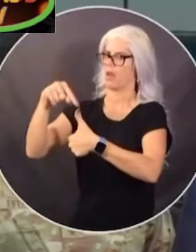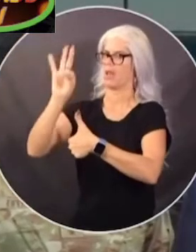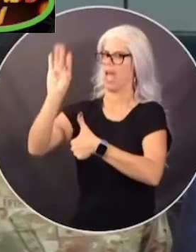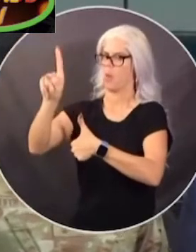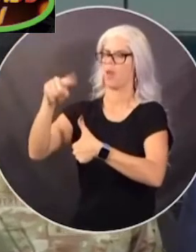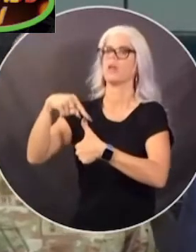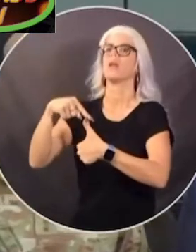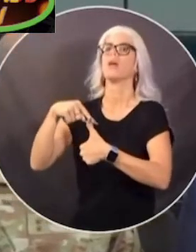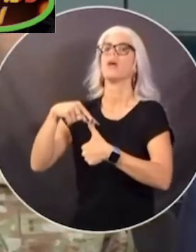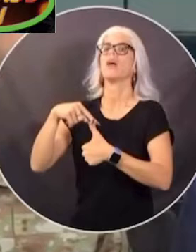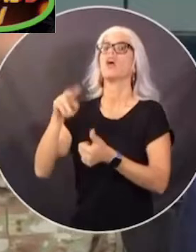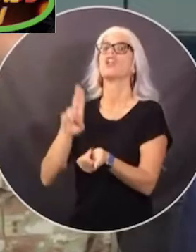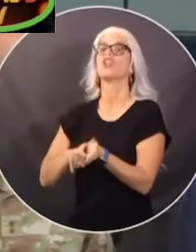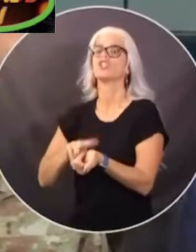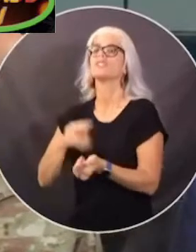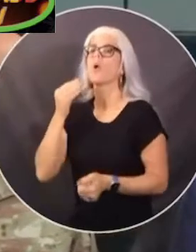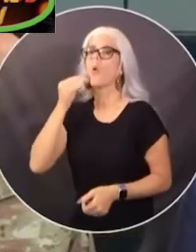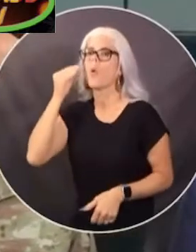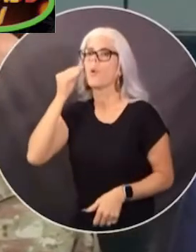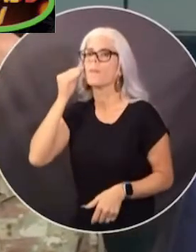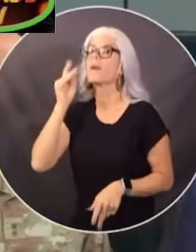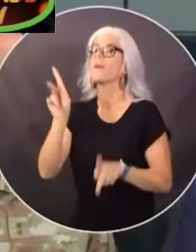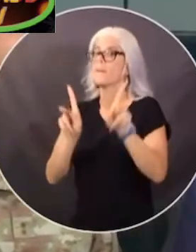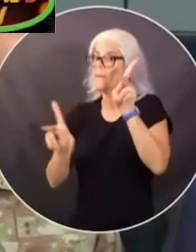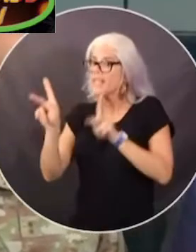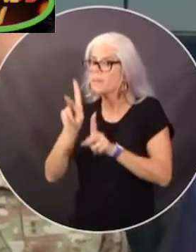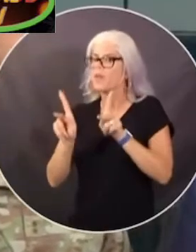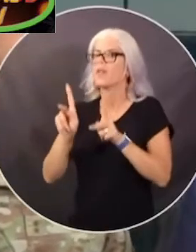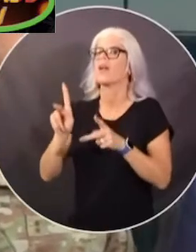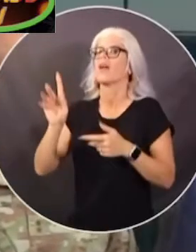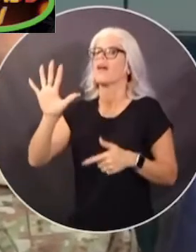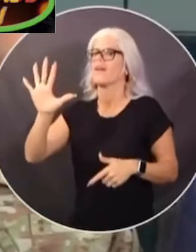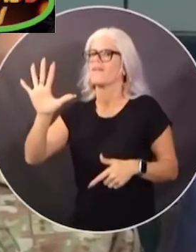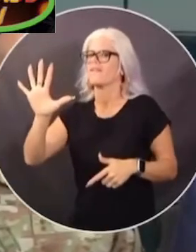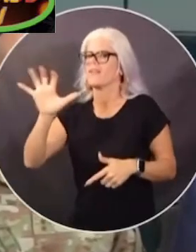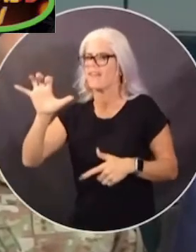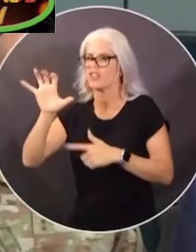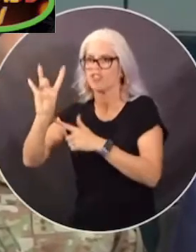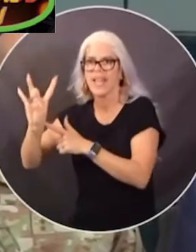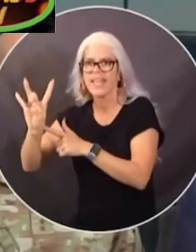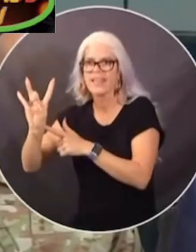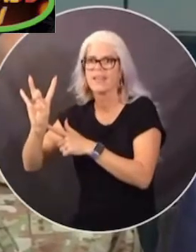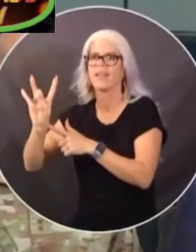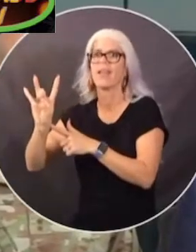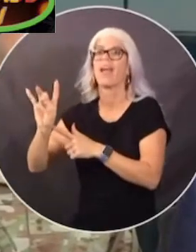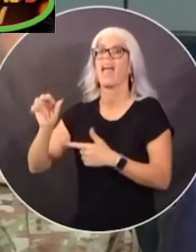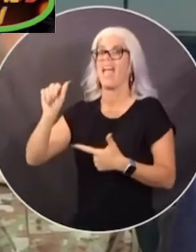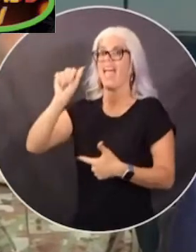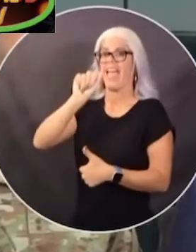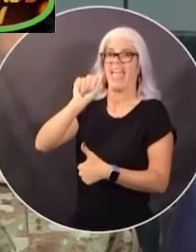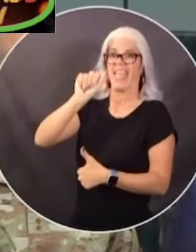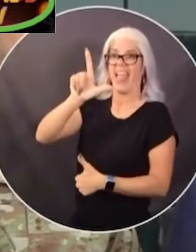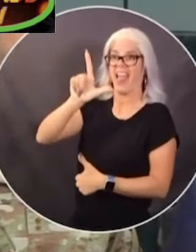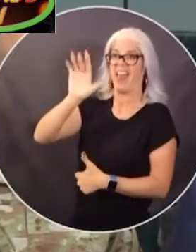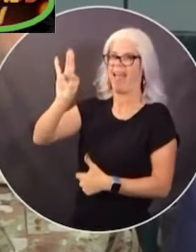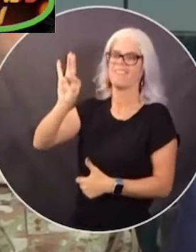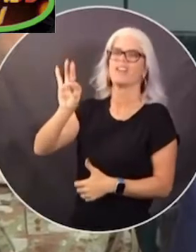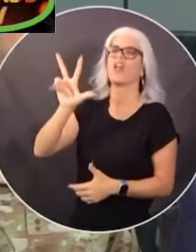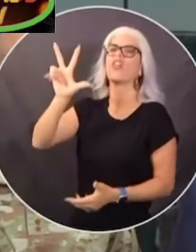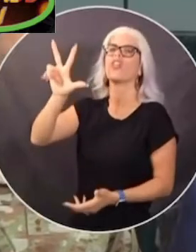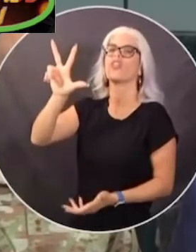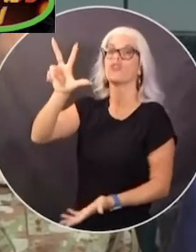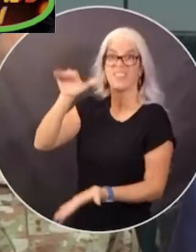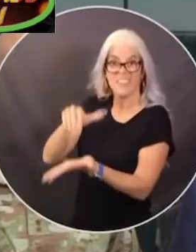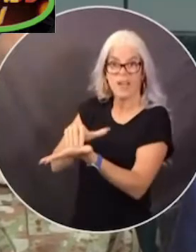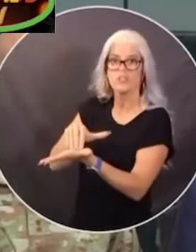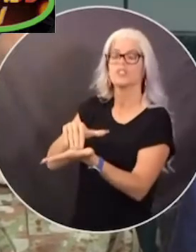3,508. Number of ALF residents, 3,012. And that's the most recent information I have as of